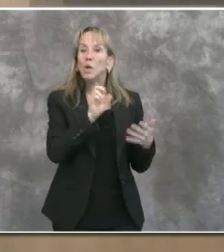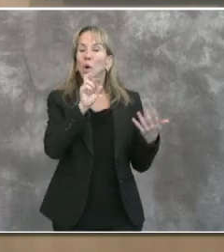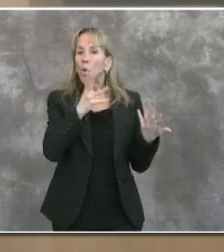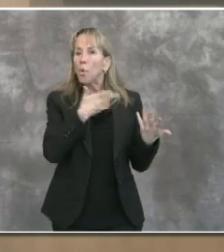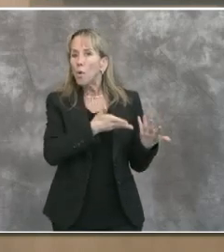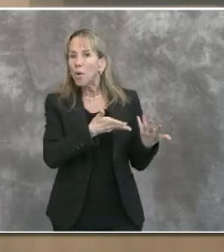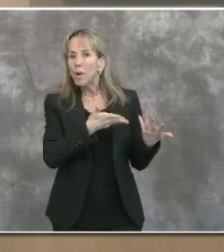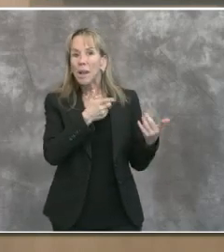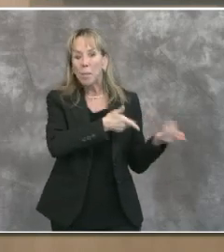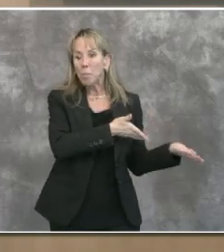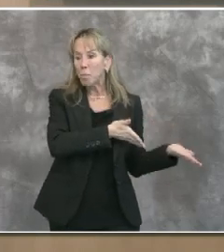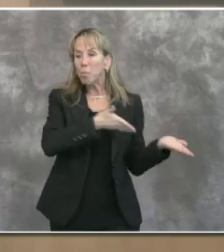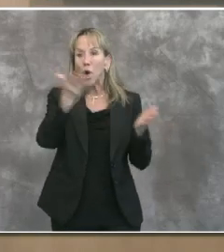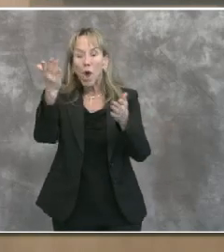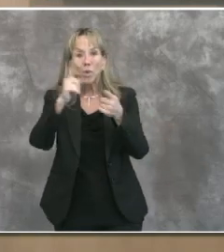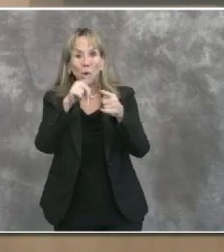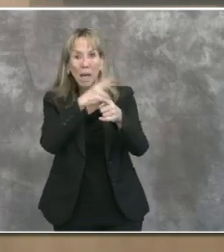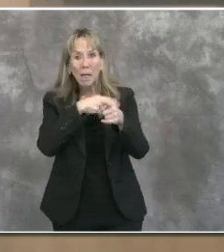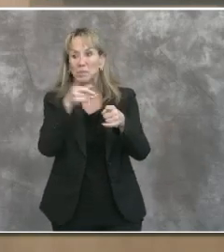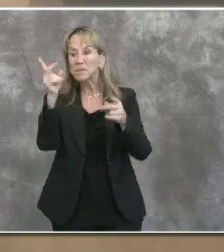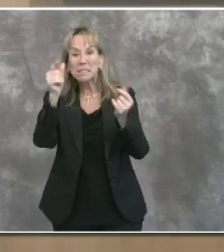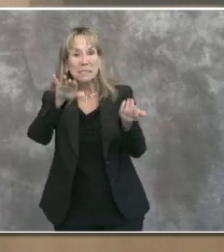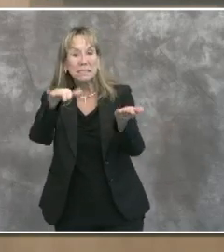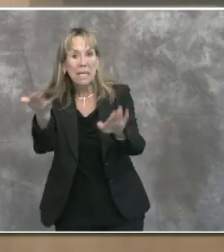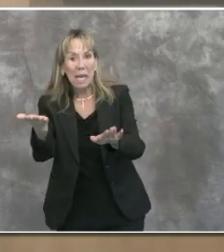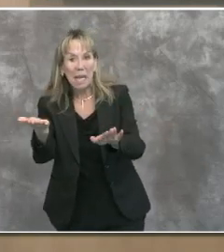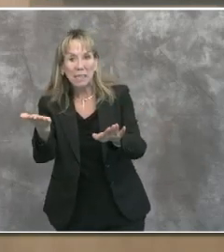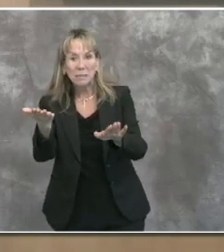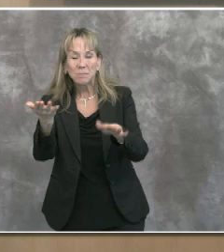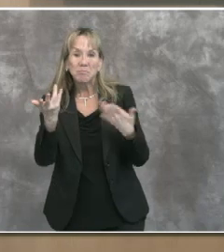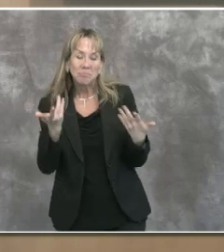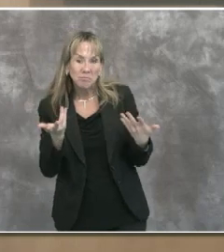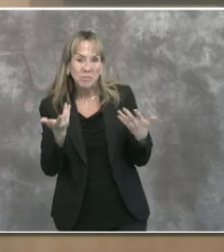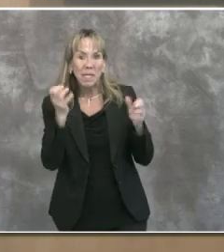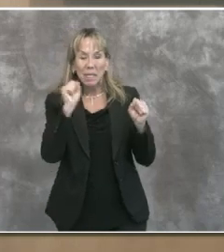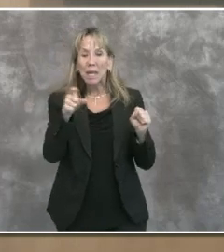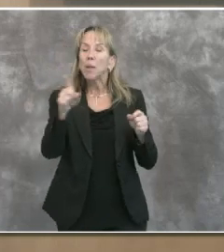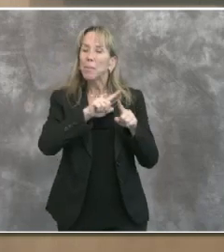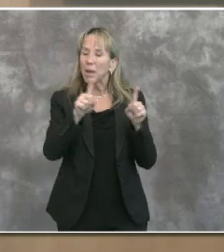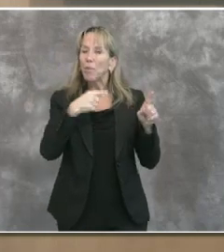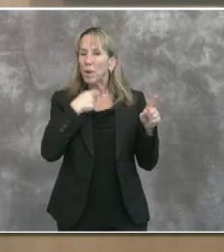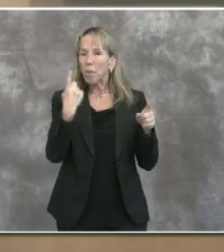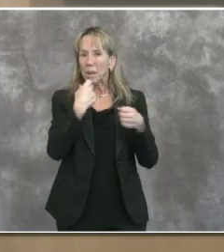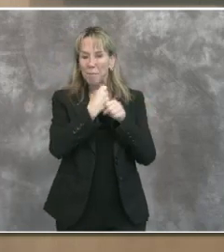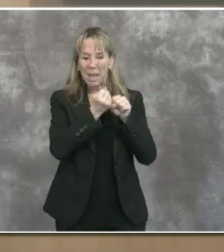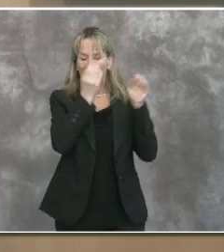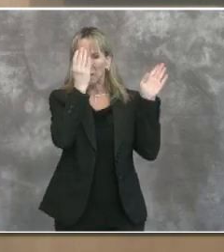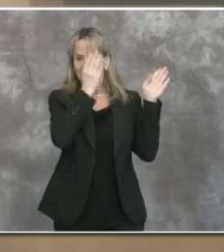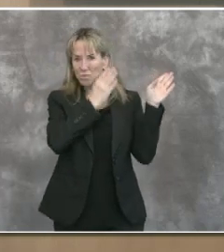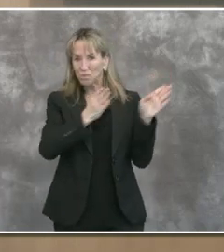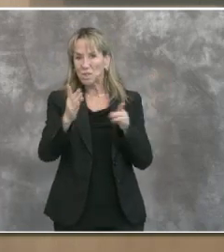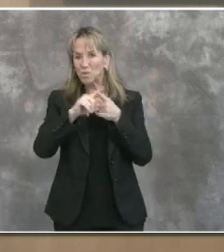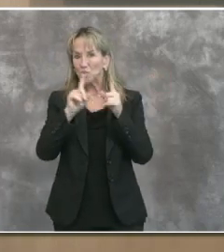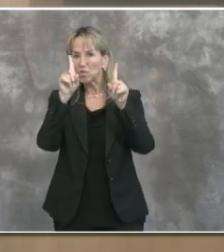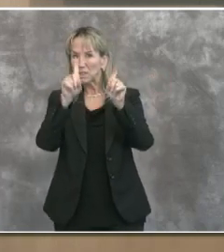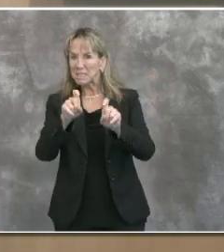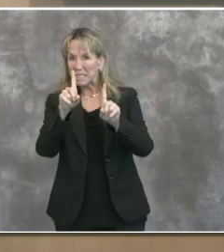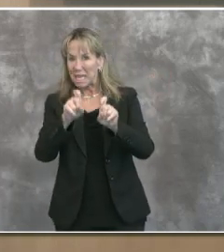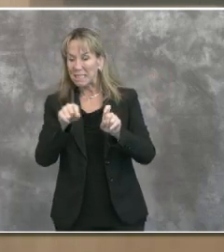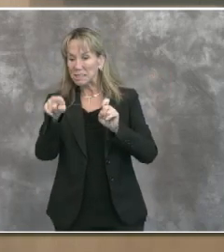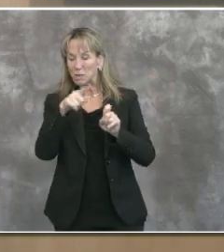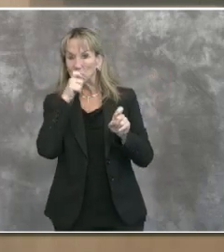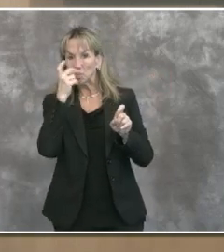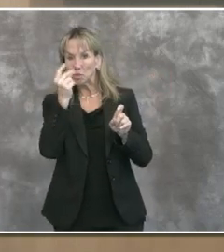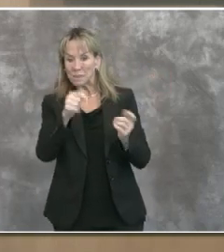in extremis and brought to the hospital and died quickly, there are arrangements made to do testing on those individuals to determine if